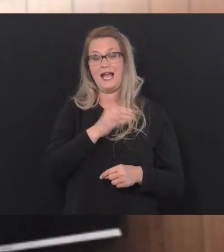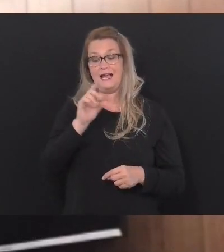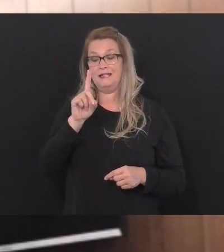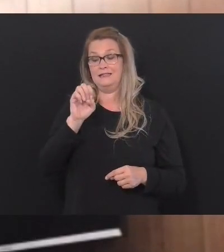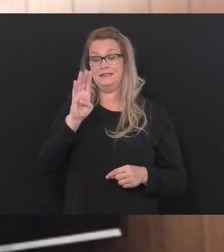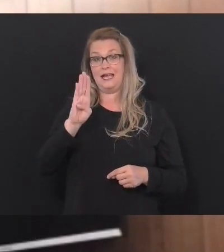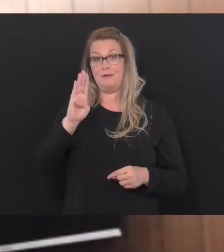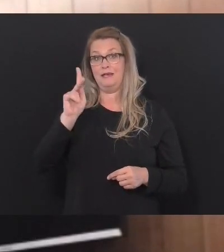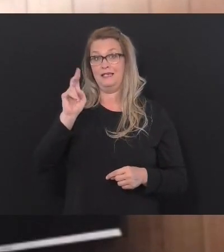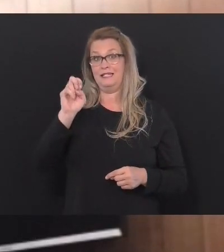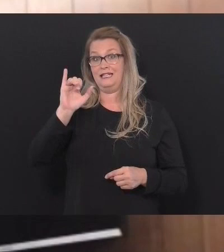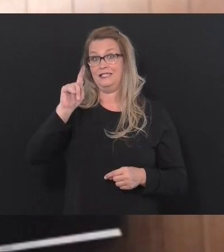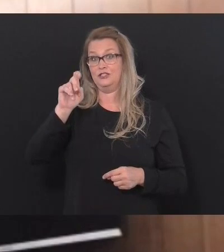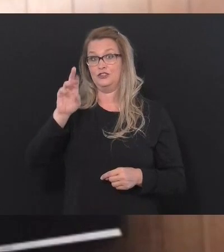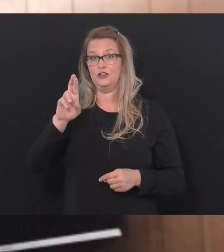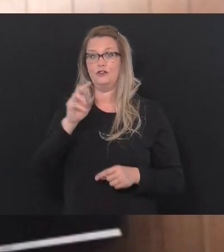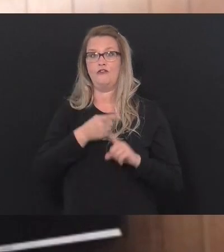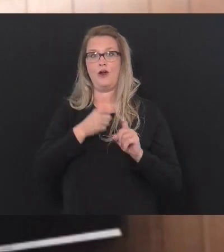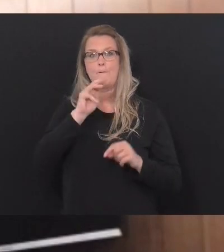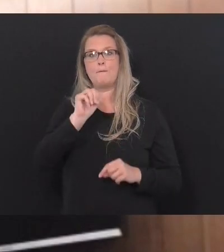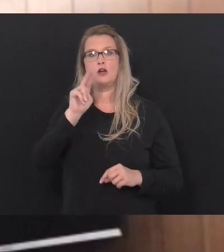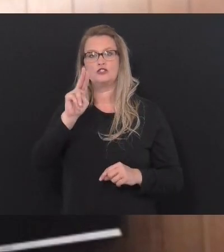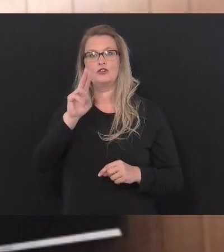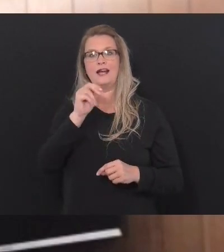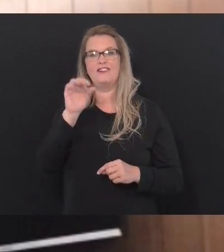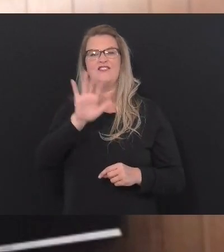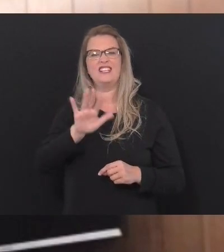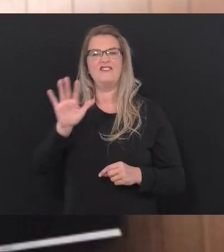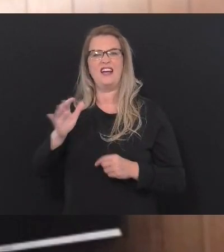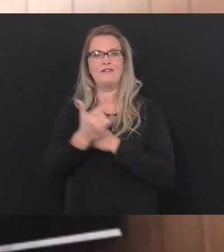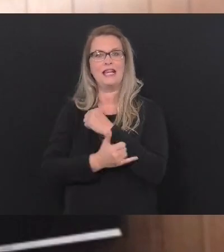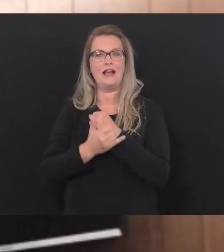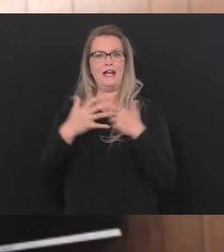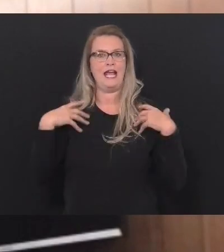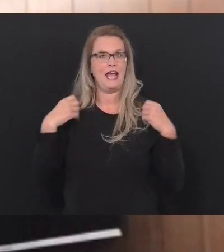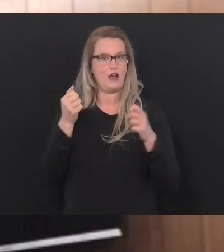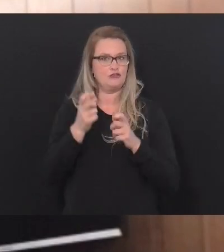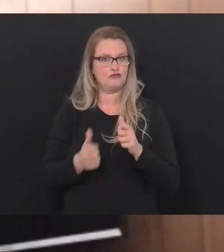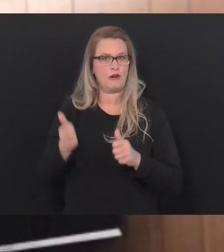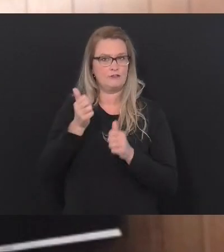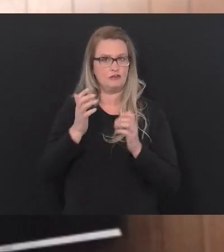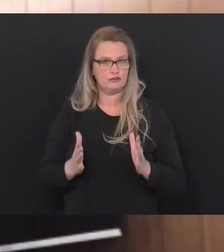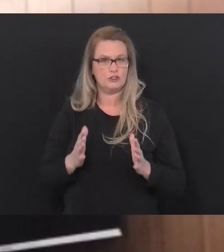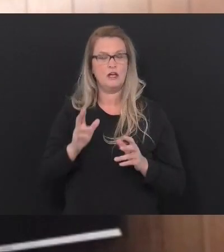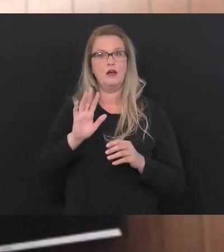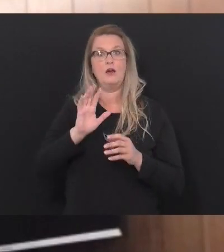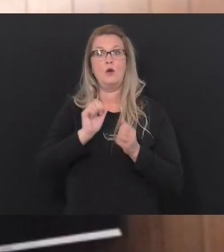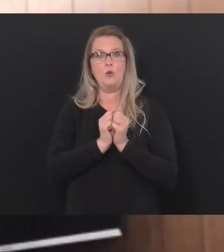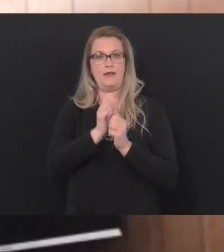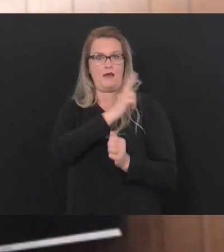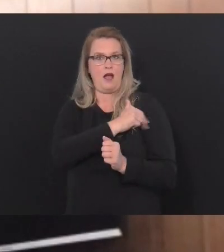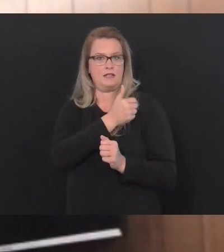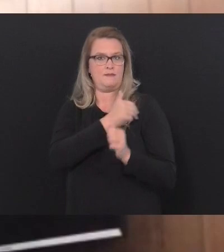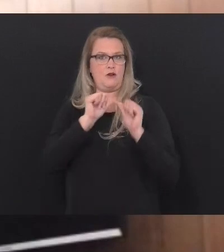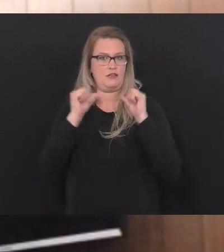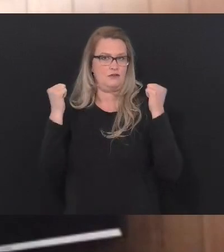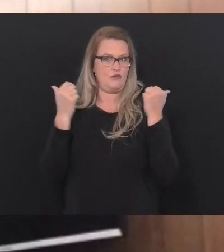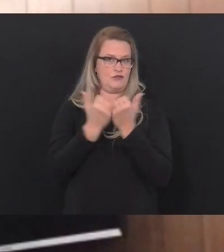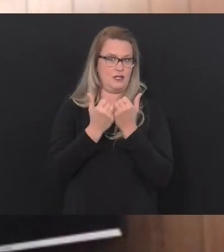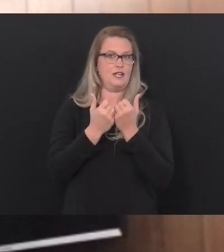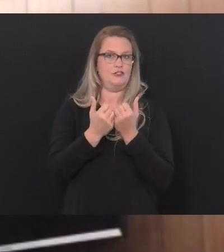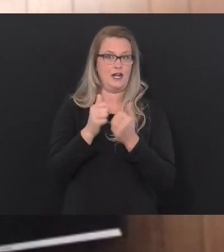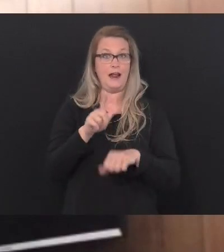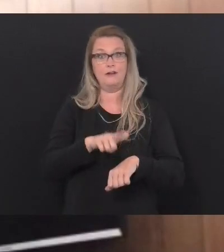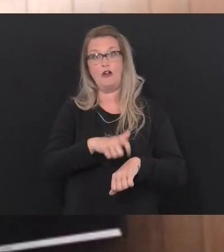Marshall University and our 55 county health directors, along with the Hospital Association and the long-term care